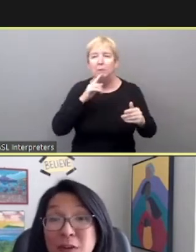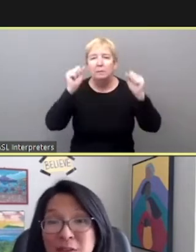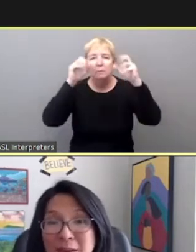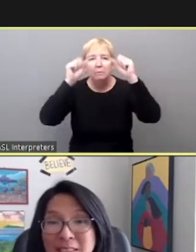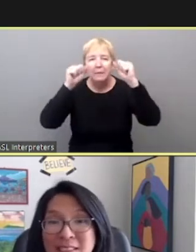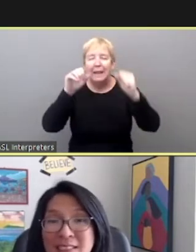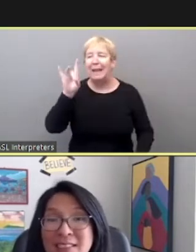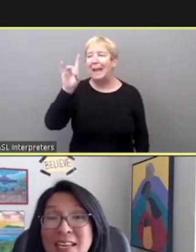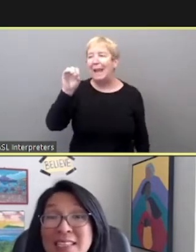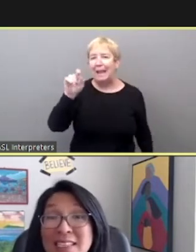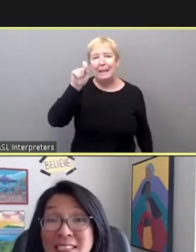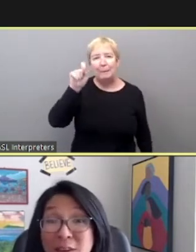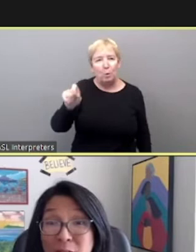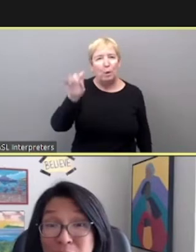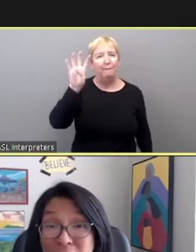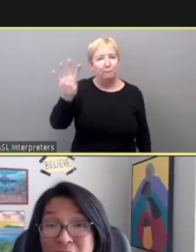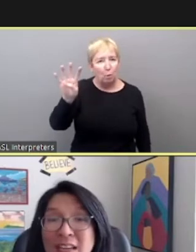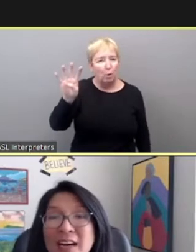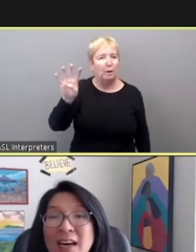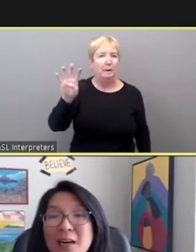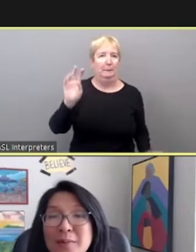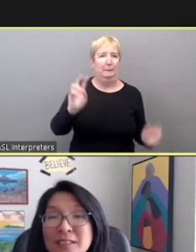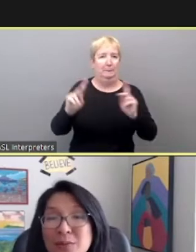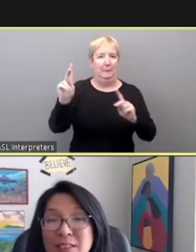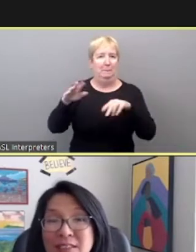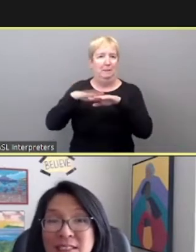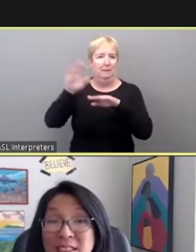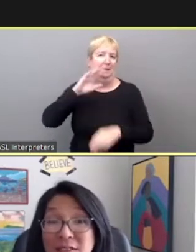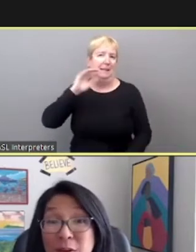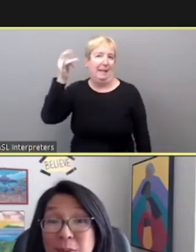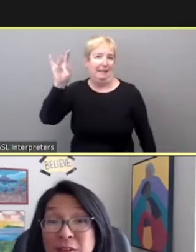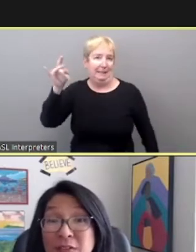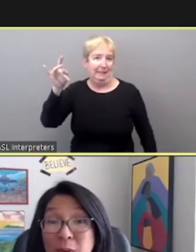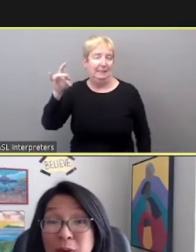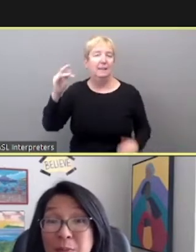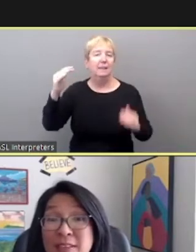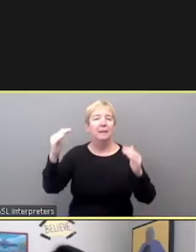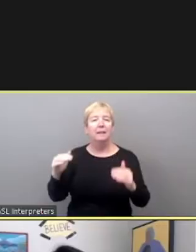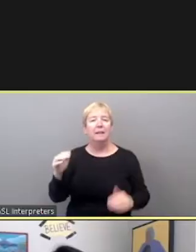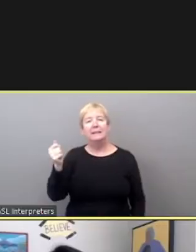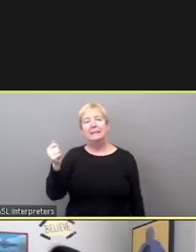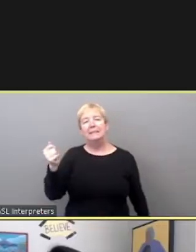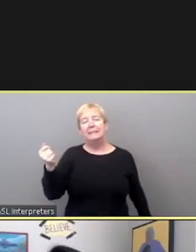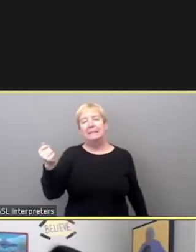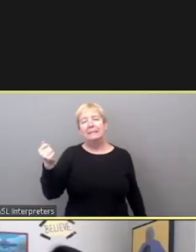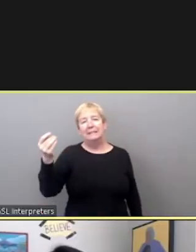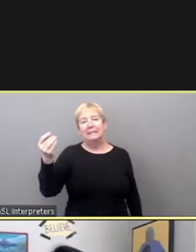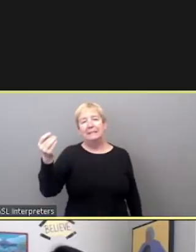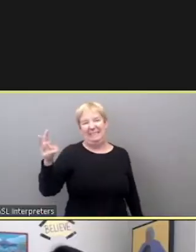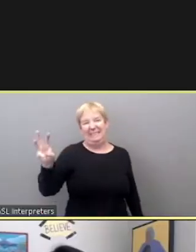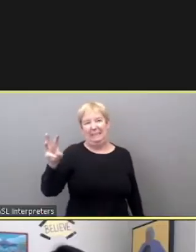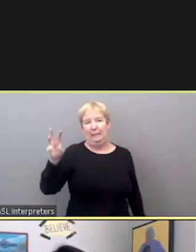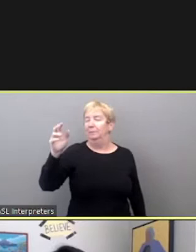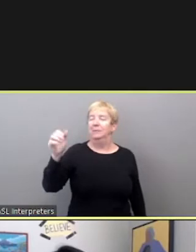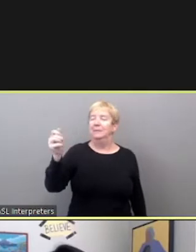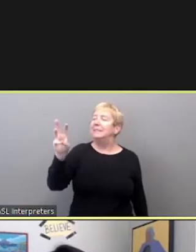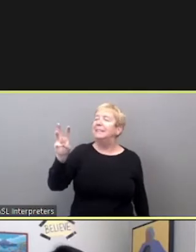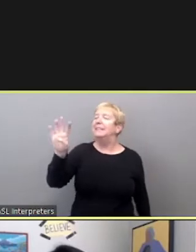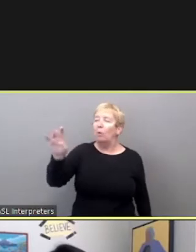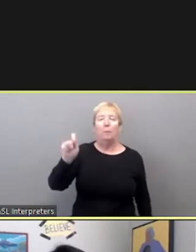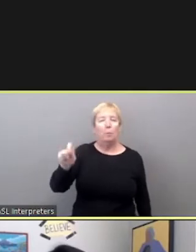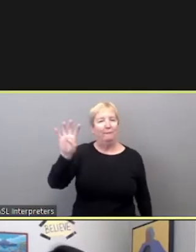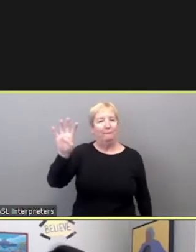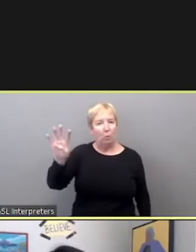80.4% of New Mexicans 18 and over, as well as 64.4% of 12 to 17-year-olds have received at